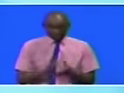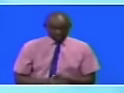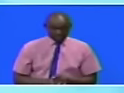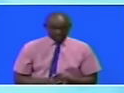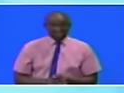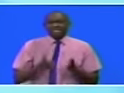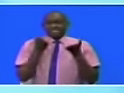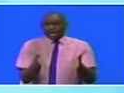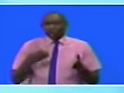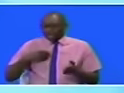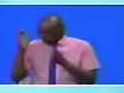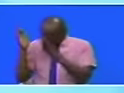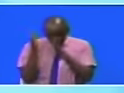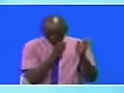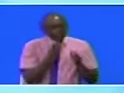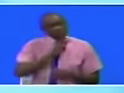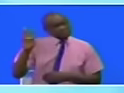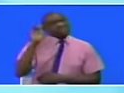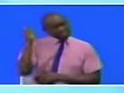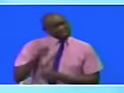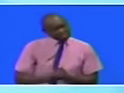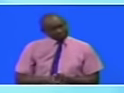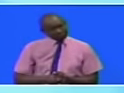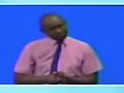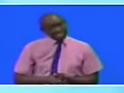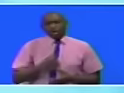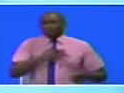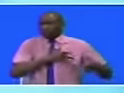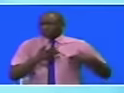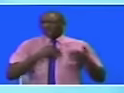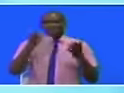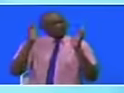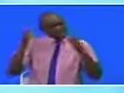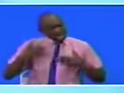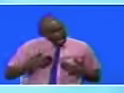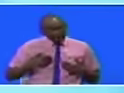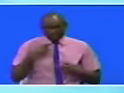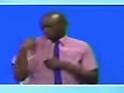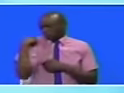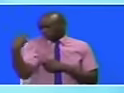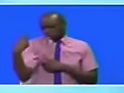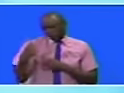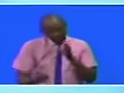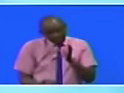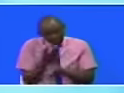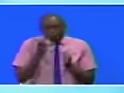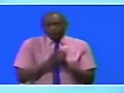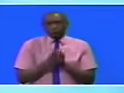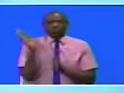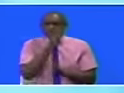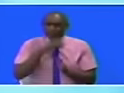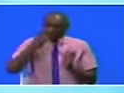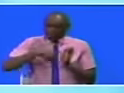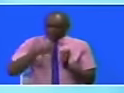Now, we want to shift focus to Western Kenya. And concerns are being raised over the recent revival of the